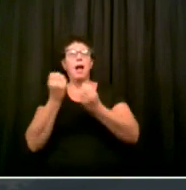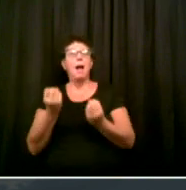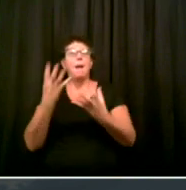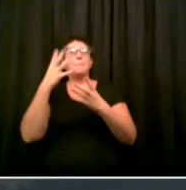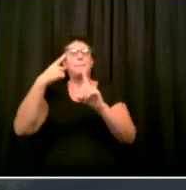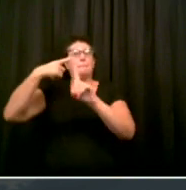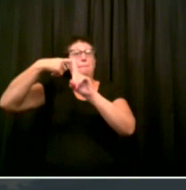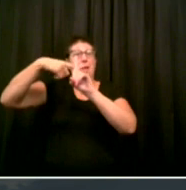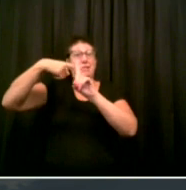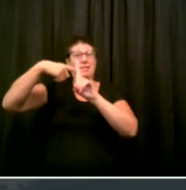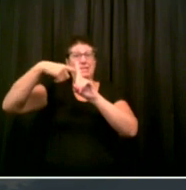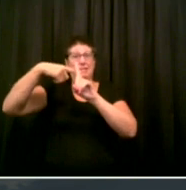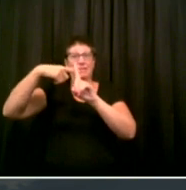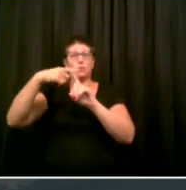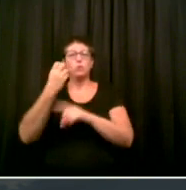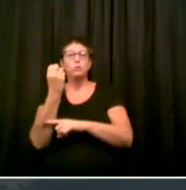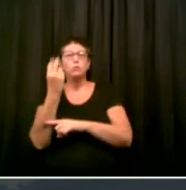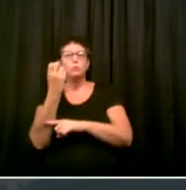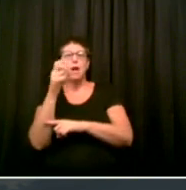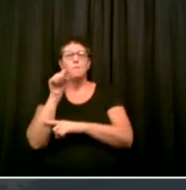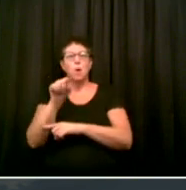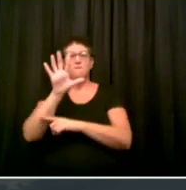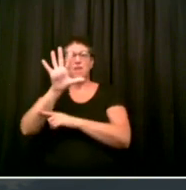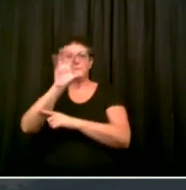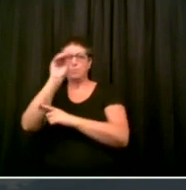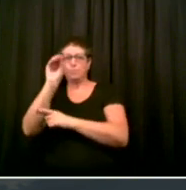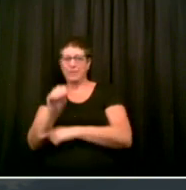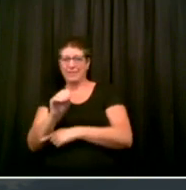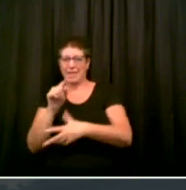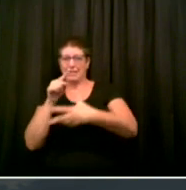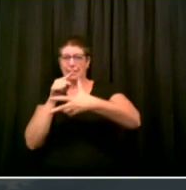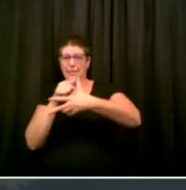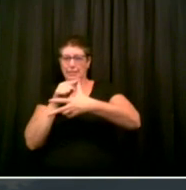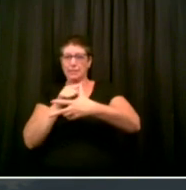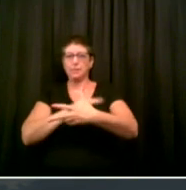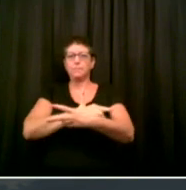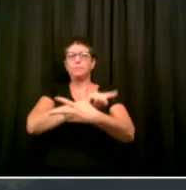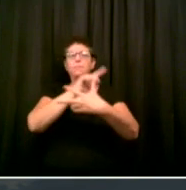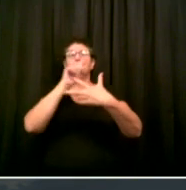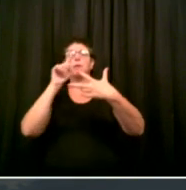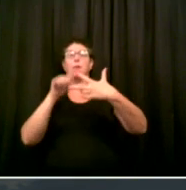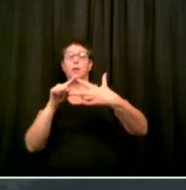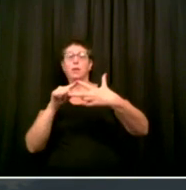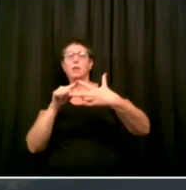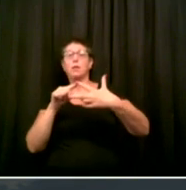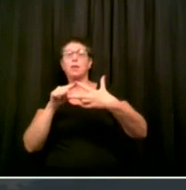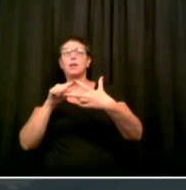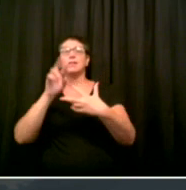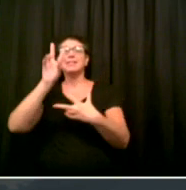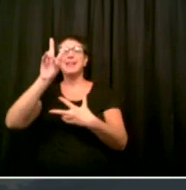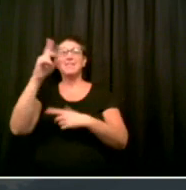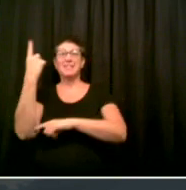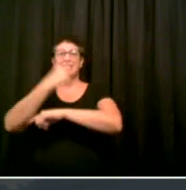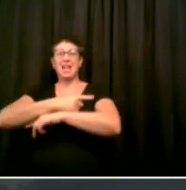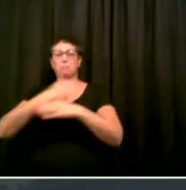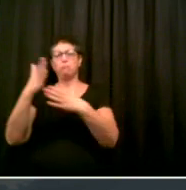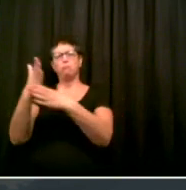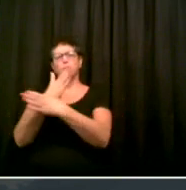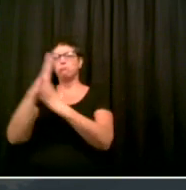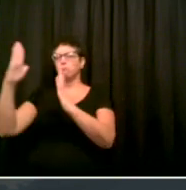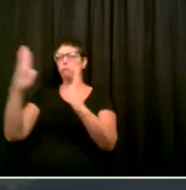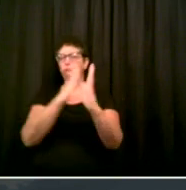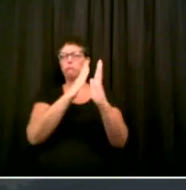patients, 12.5%. Indicator number two, new reported cases on a 7-day average. That